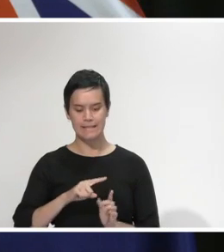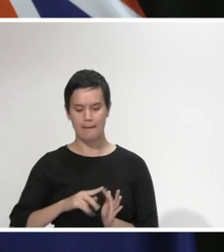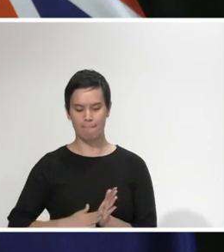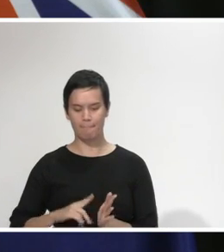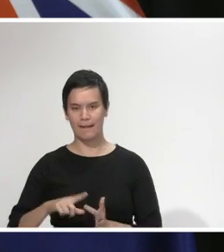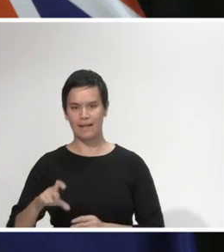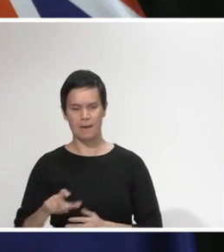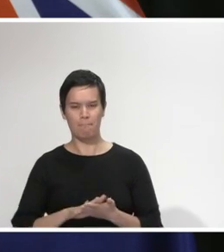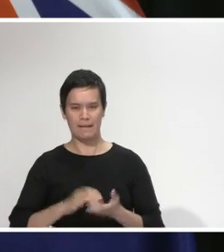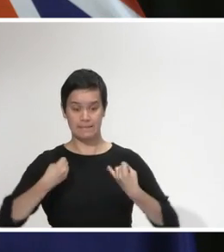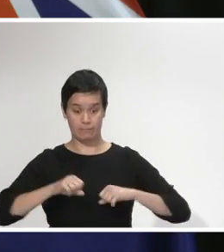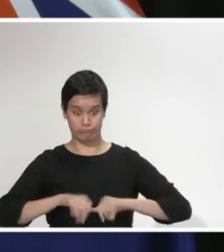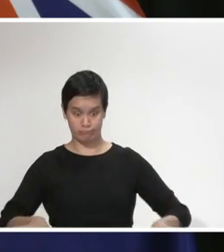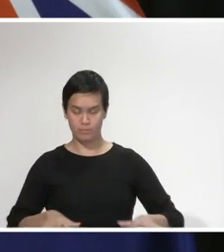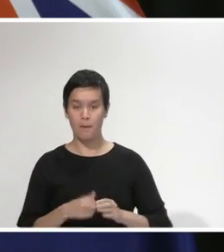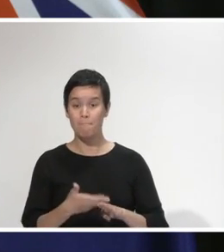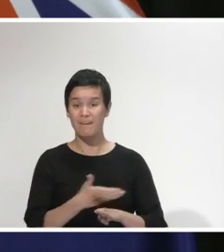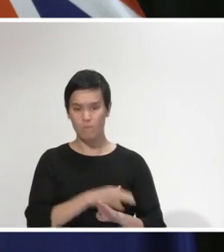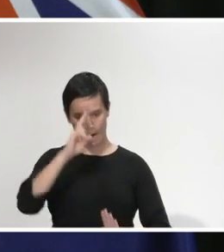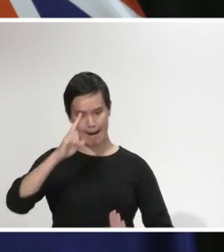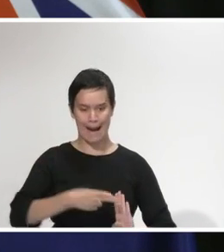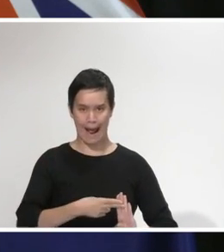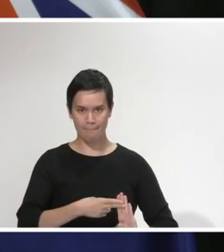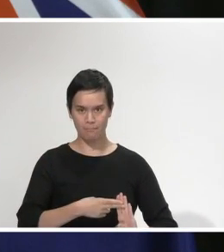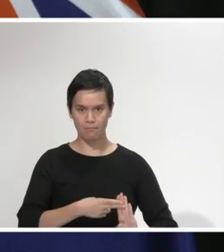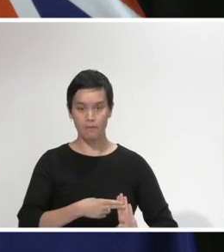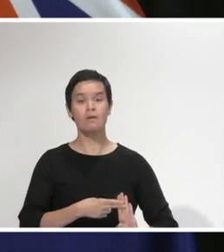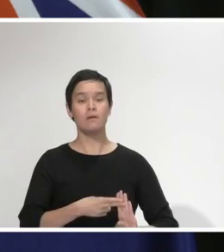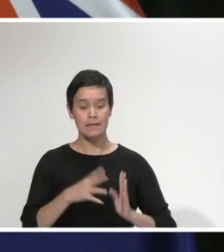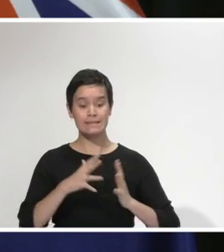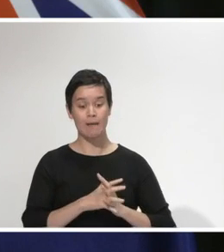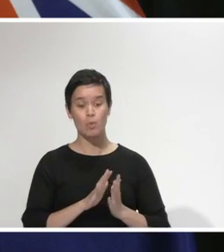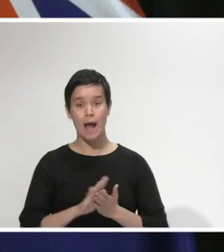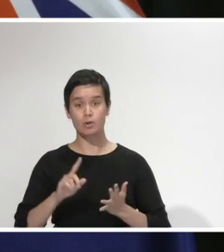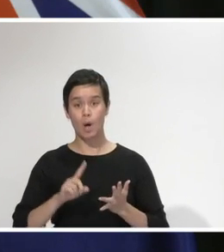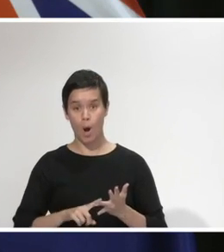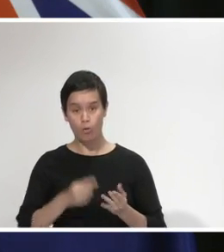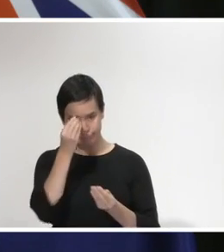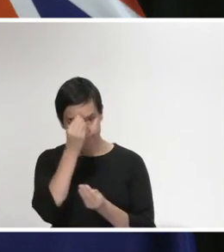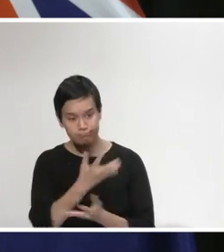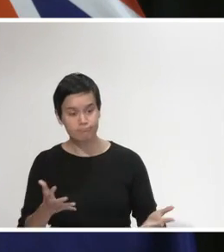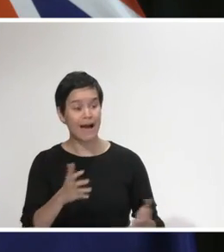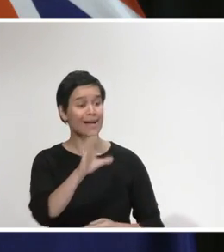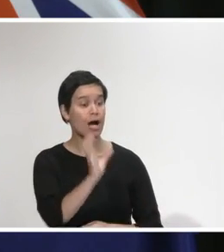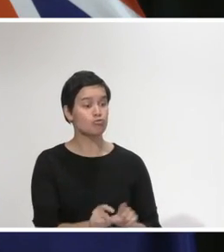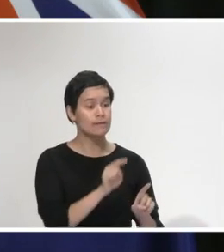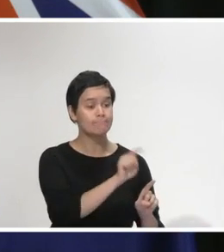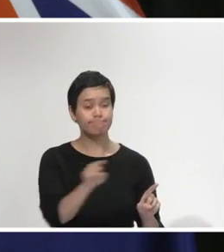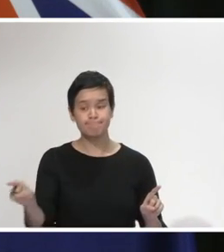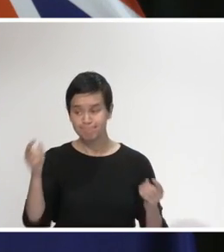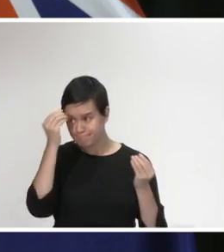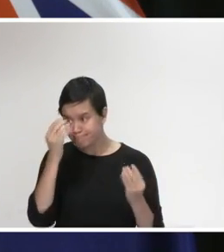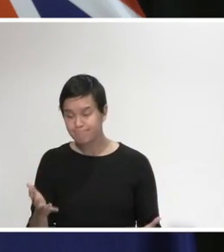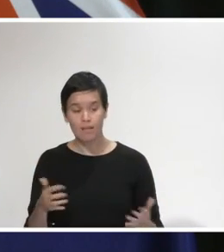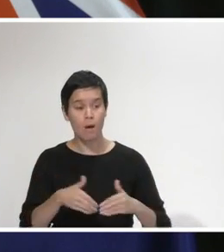asking countries to be thoughtful about the role of border closures, but still saying it's also up to you. And we saw many countries, in